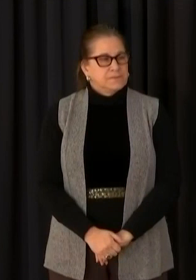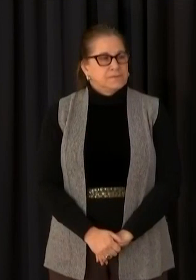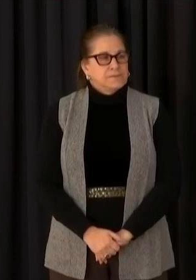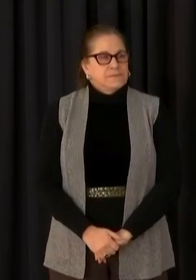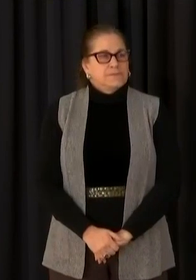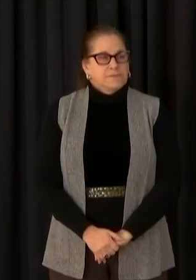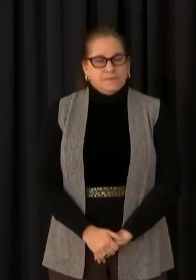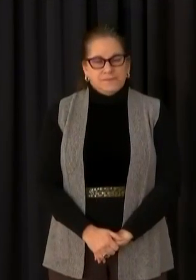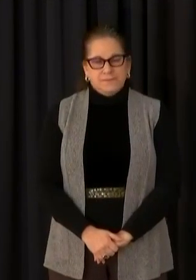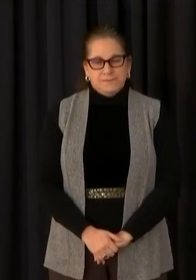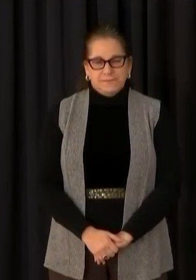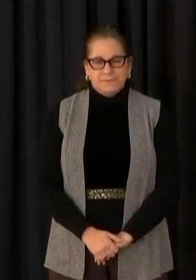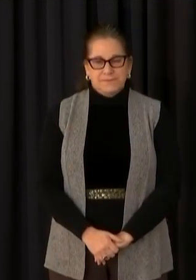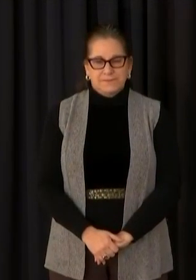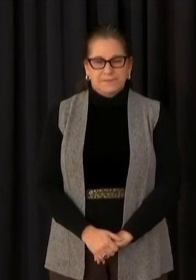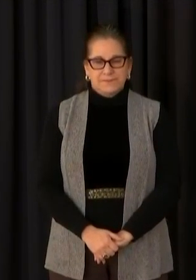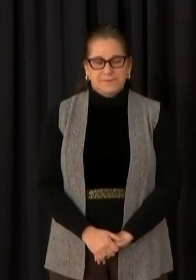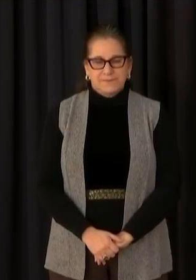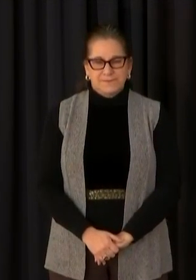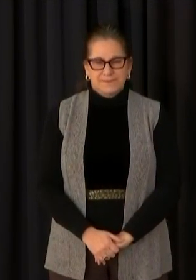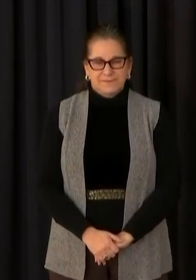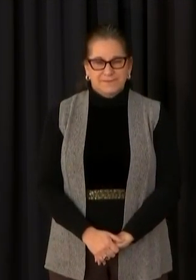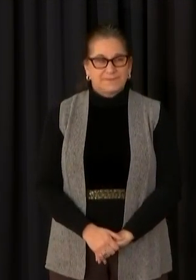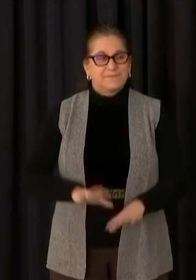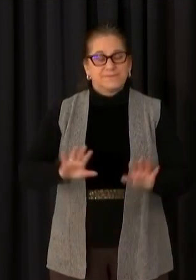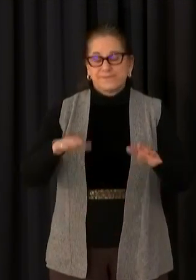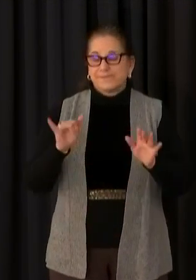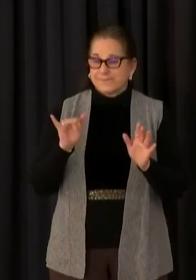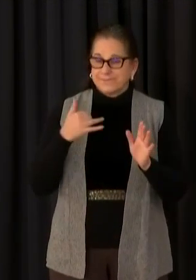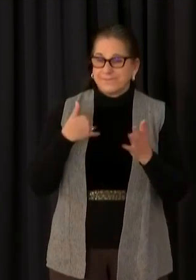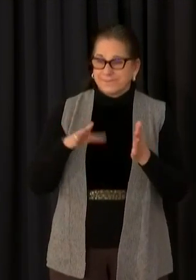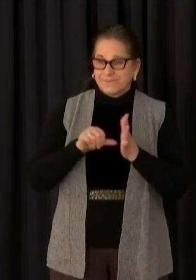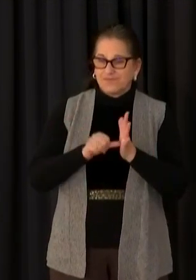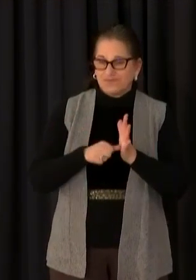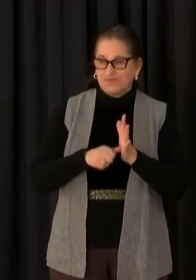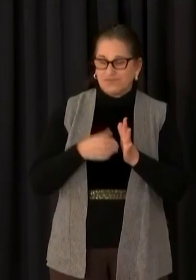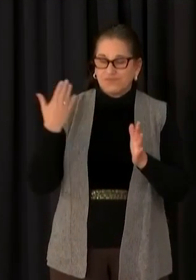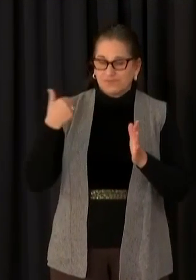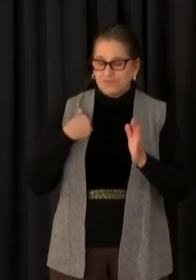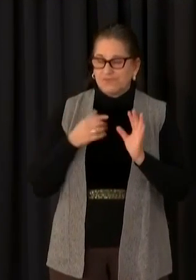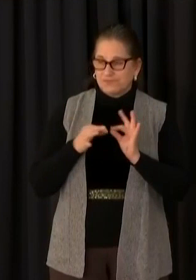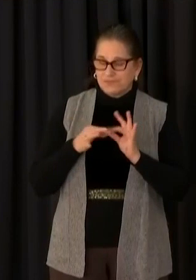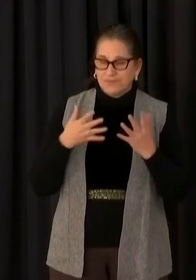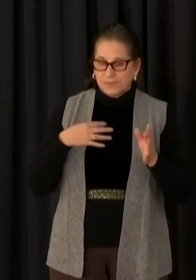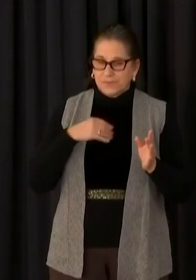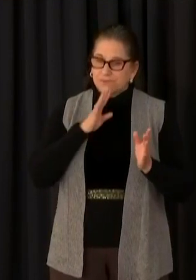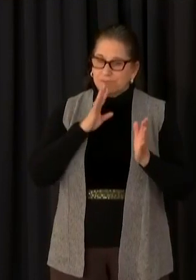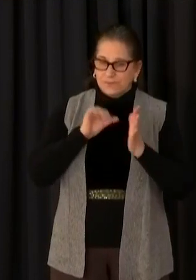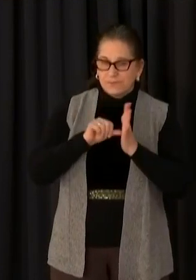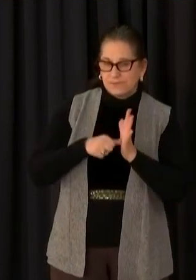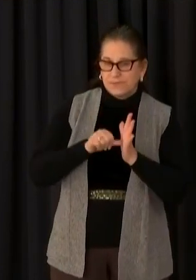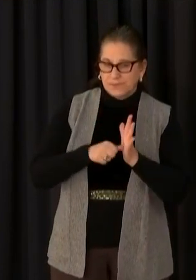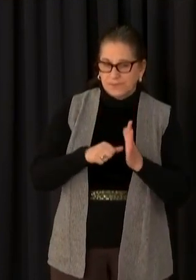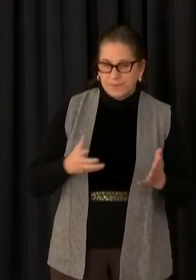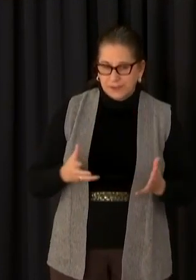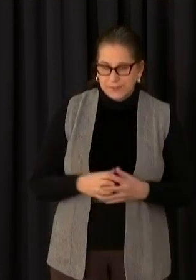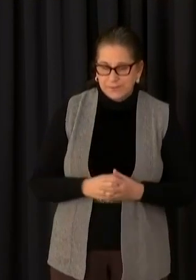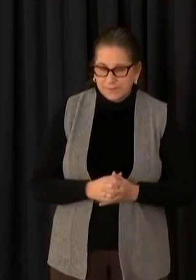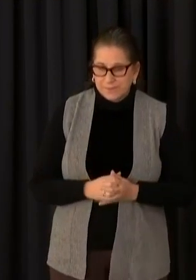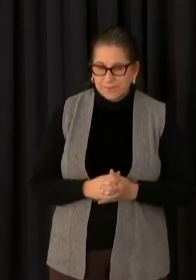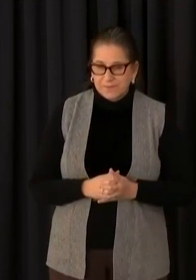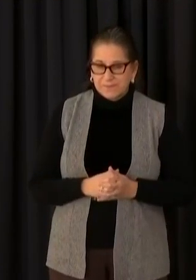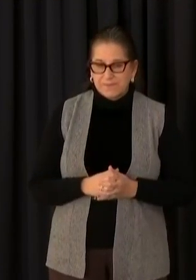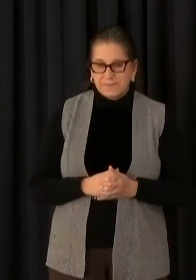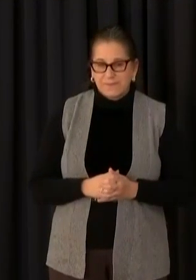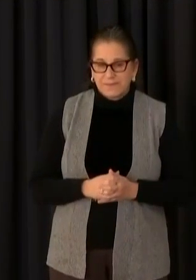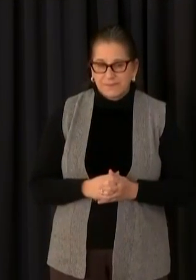Further, as we've said and we've seen, this year we've had to do some extraordinary things to keep